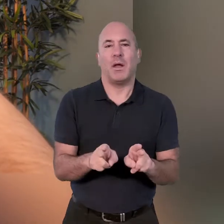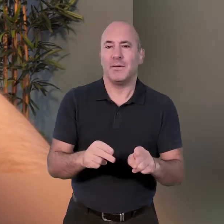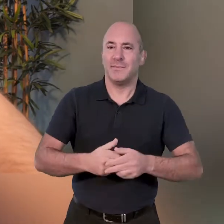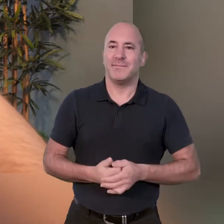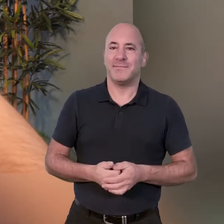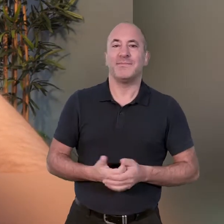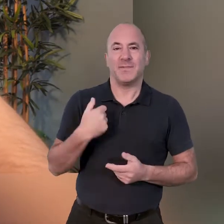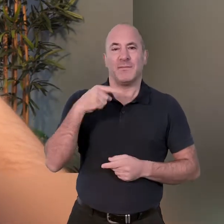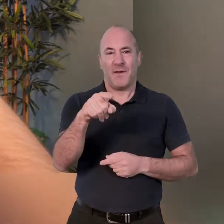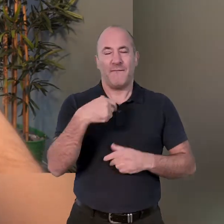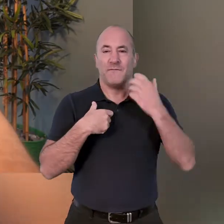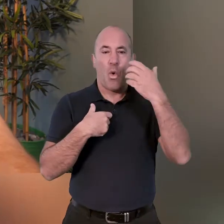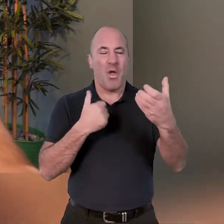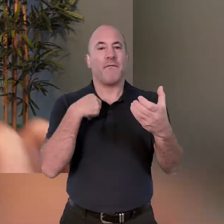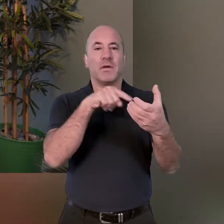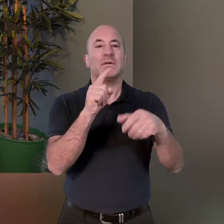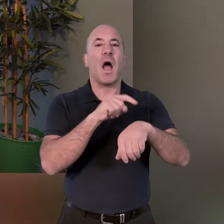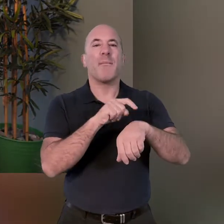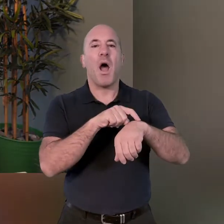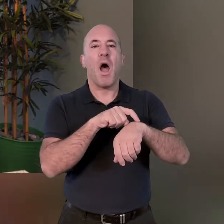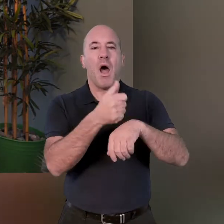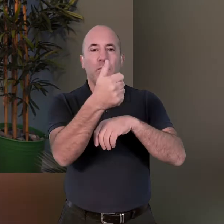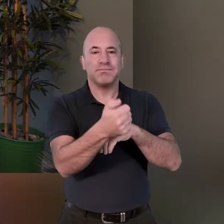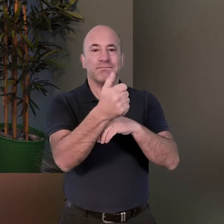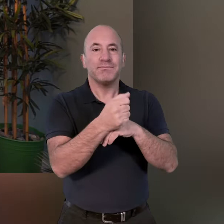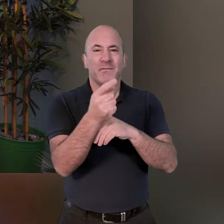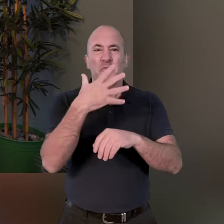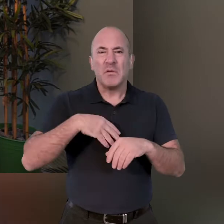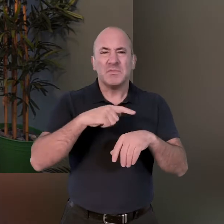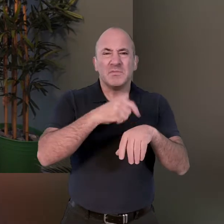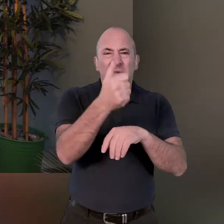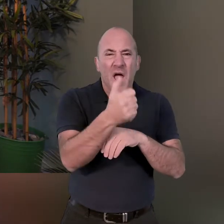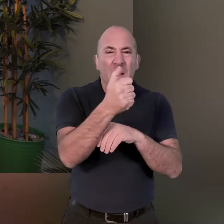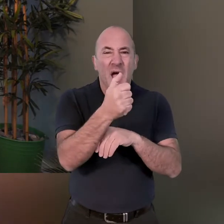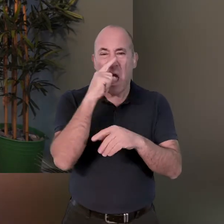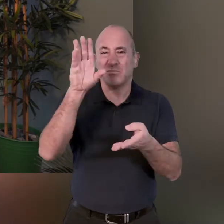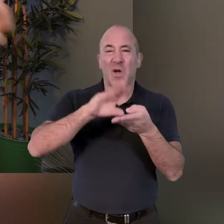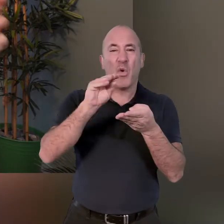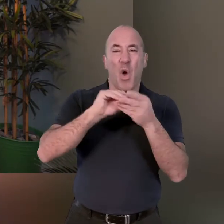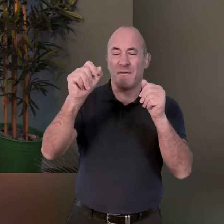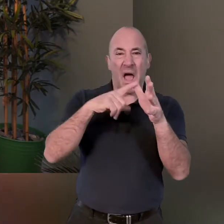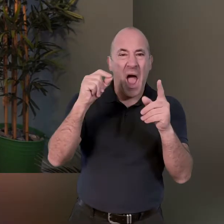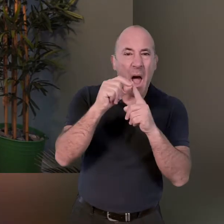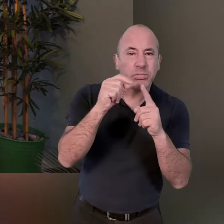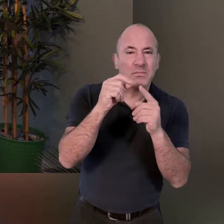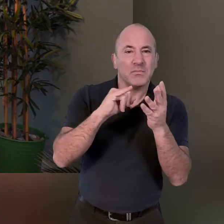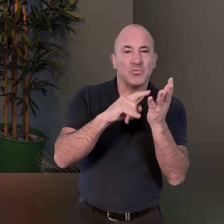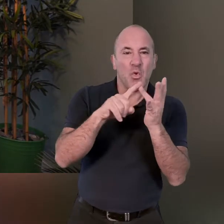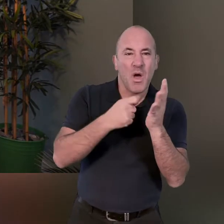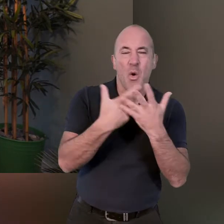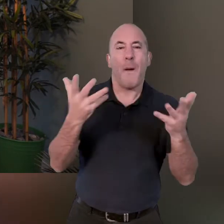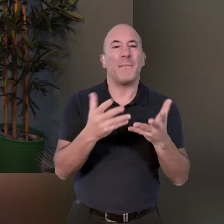talking. Okay, so I've got a little timer set up on my phone. If you want one of these timers, you can download it from any sort of App Store or Google Play Store. It's